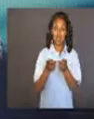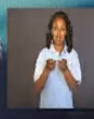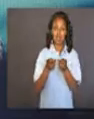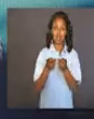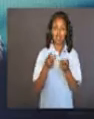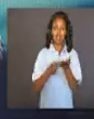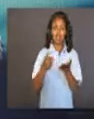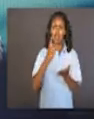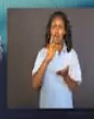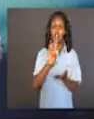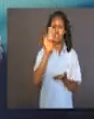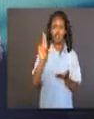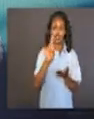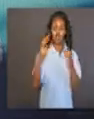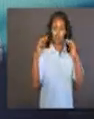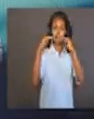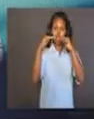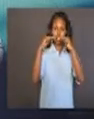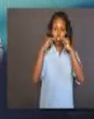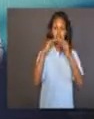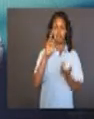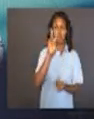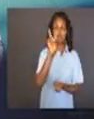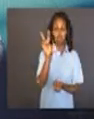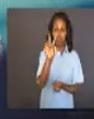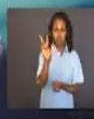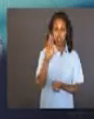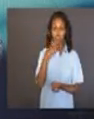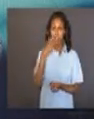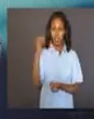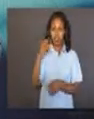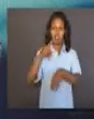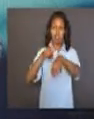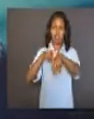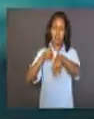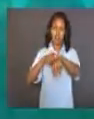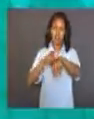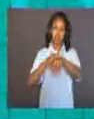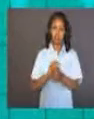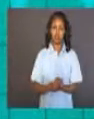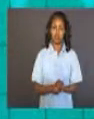They are used to measure voltage and time.